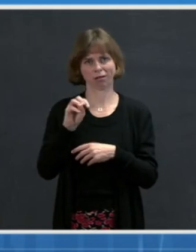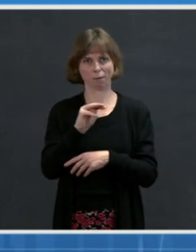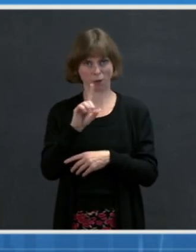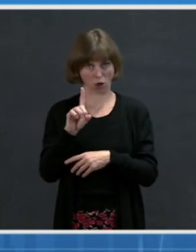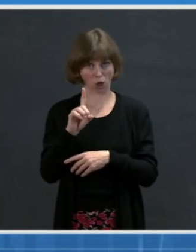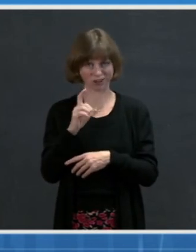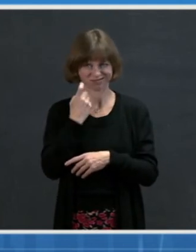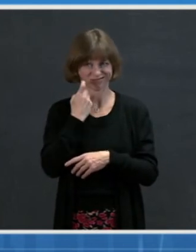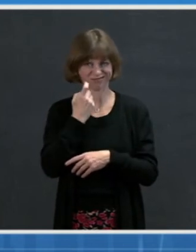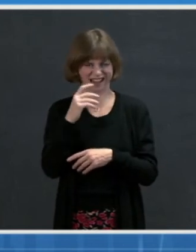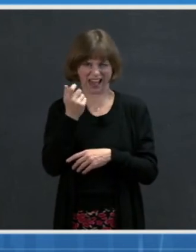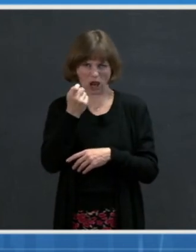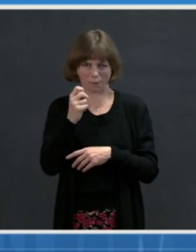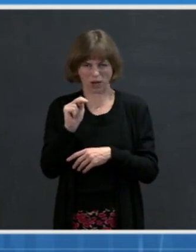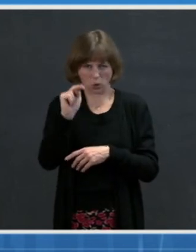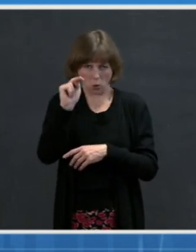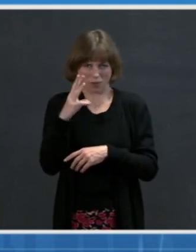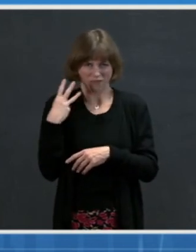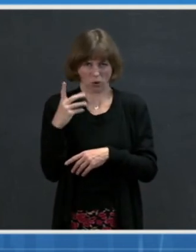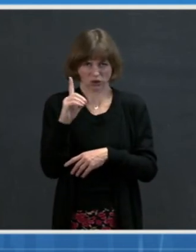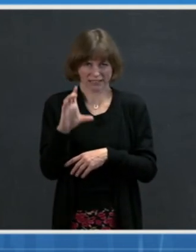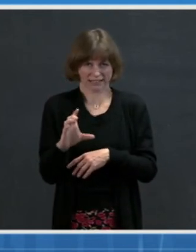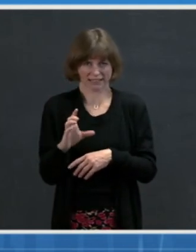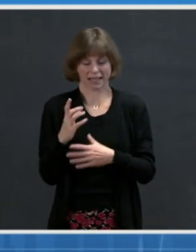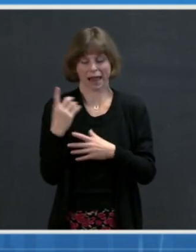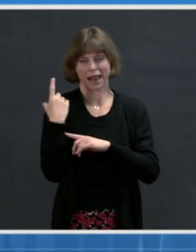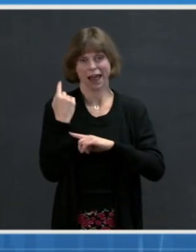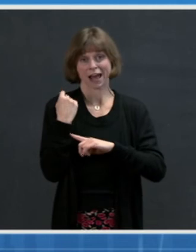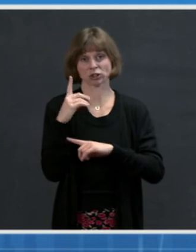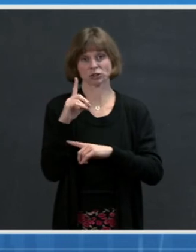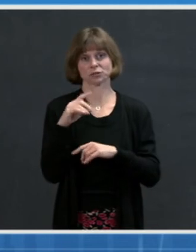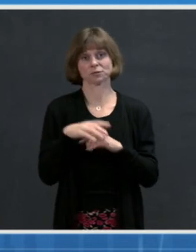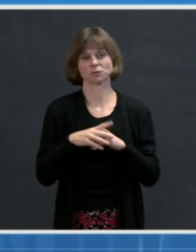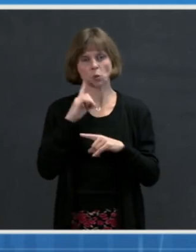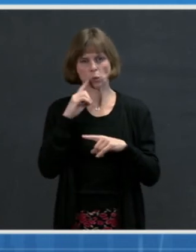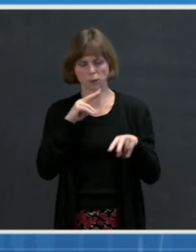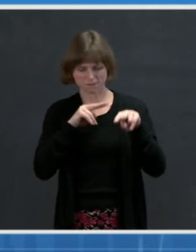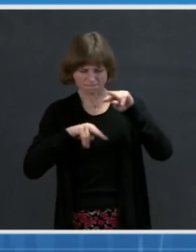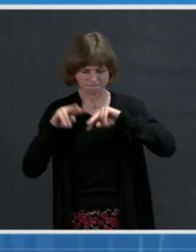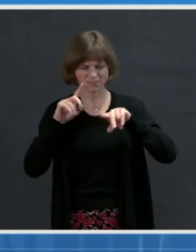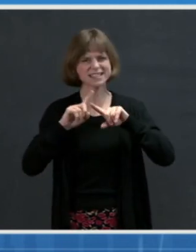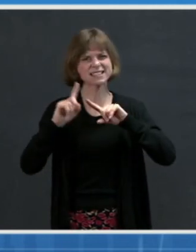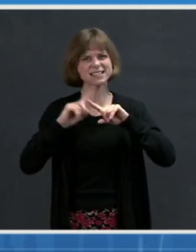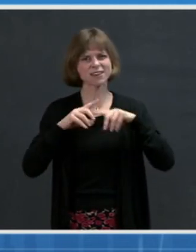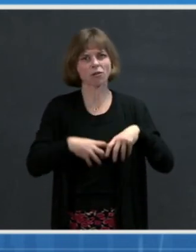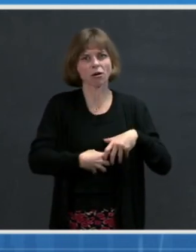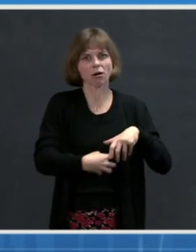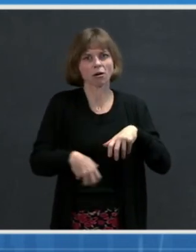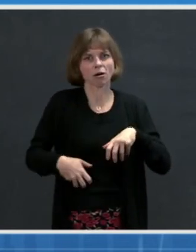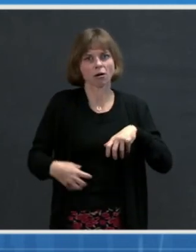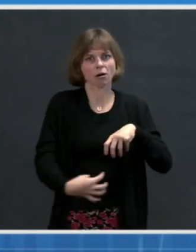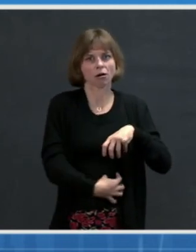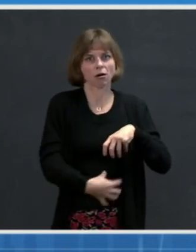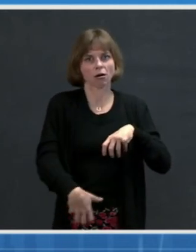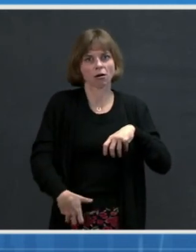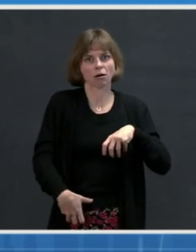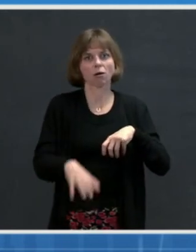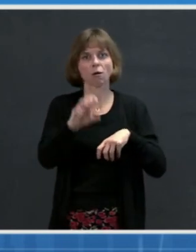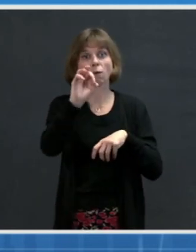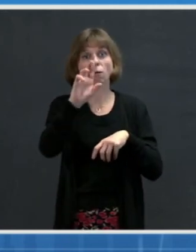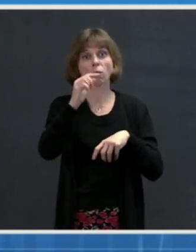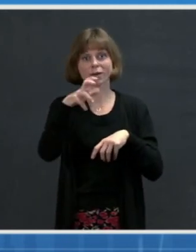and the 4th of last year, in which we looked at various organ systems and brought in experts in